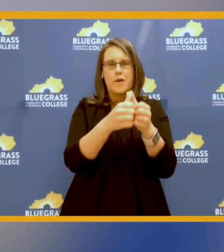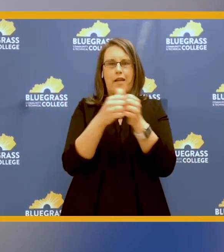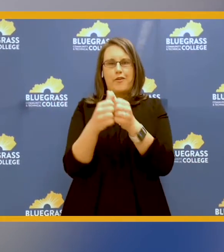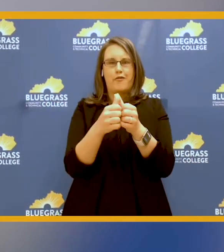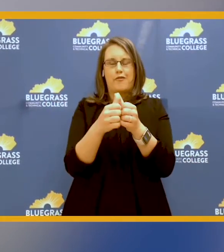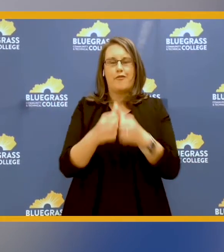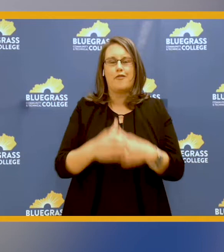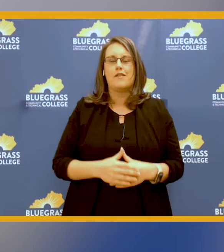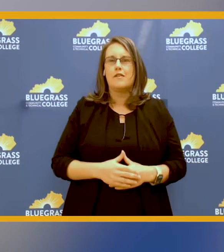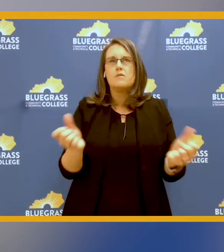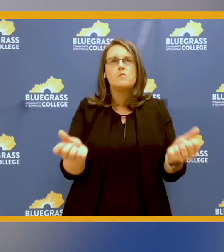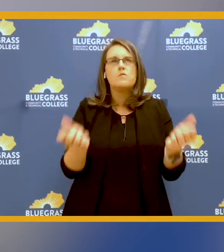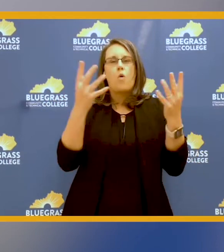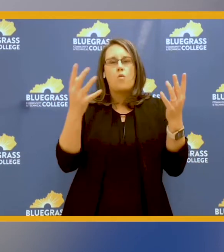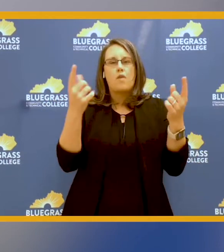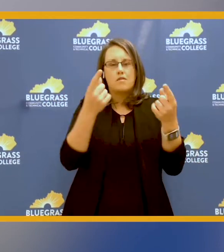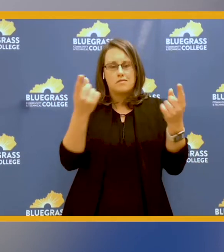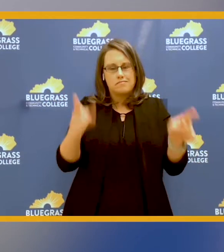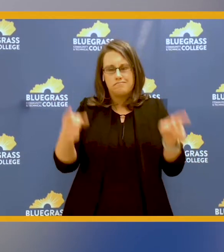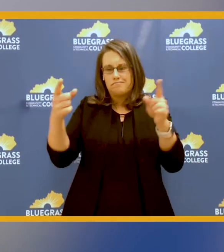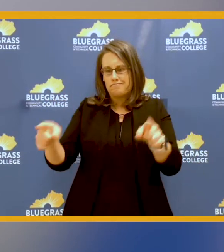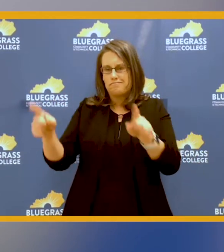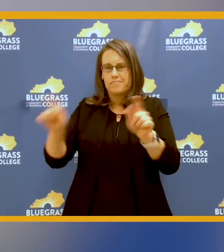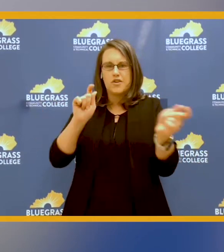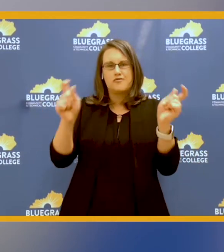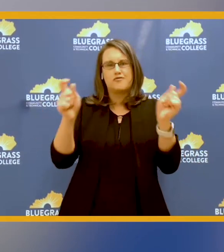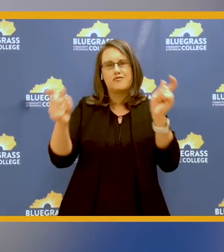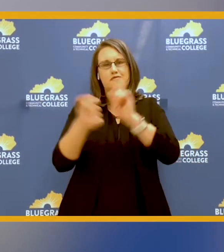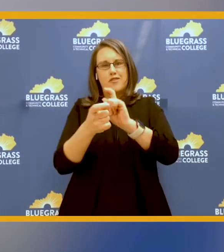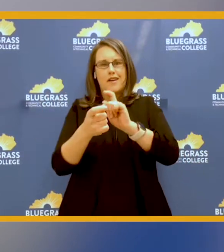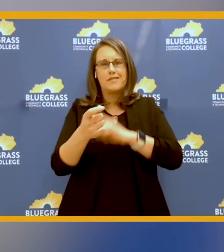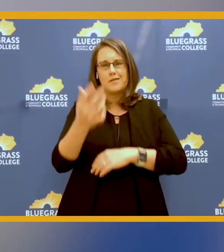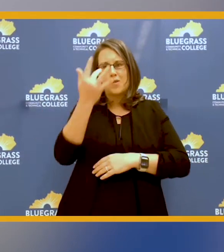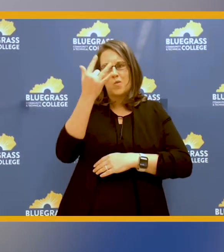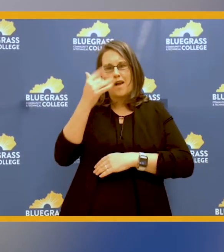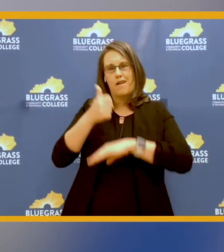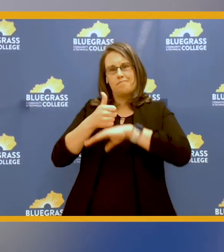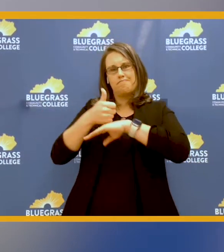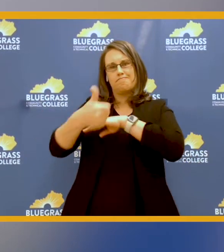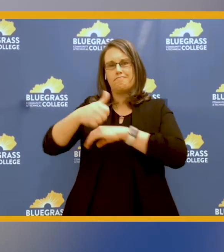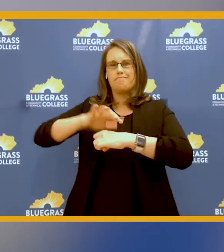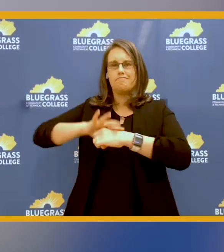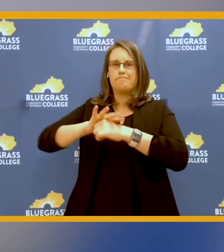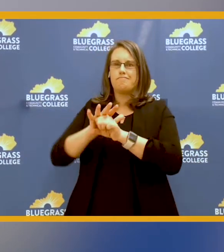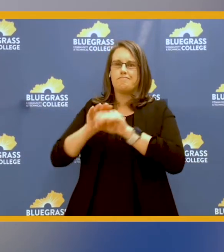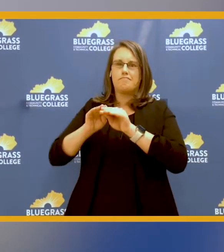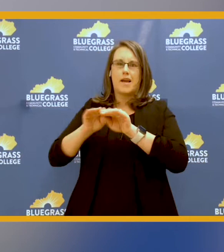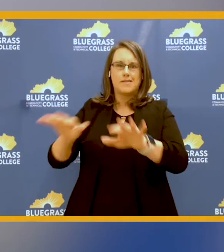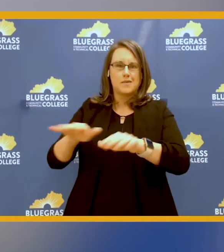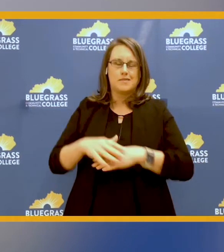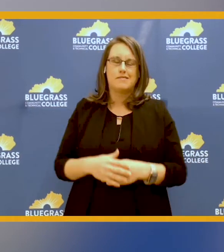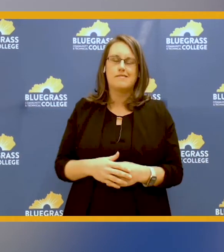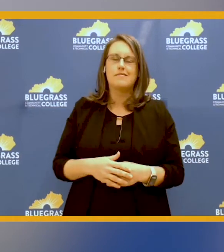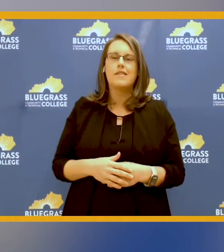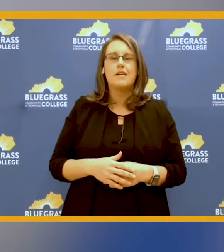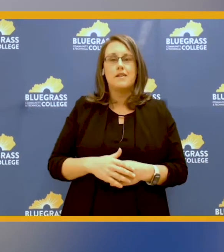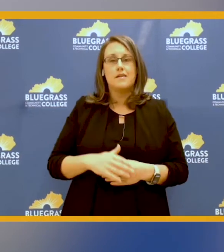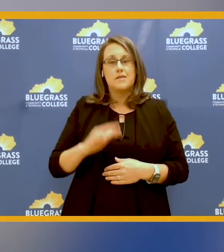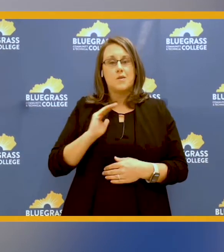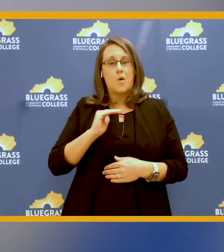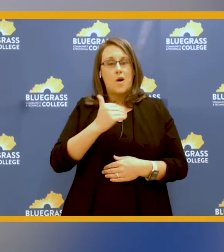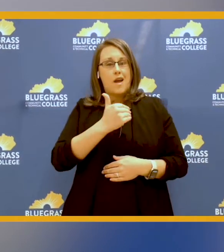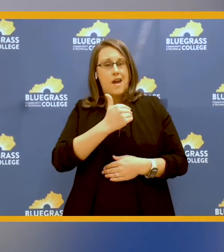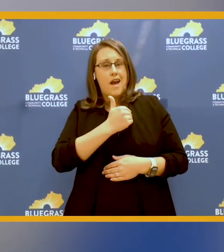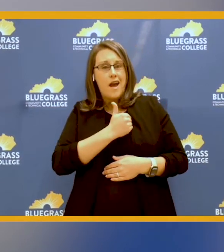been. So much have changed as a result of this pandemic. Even